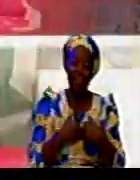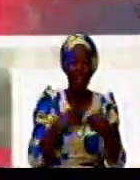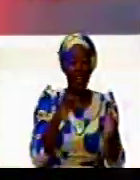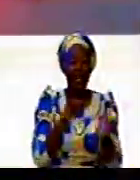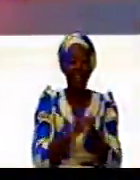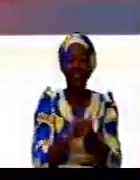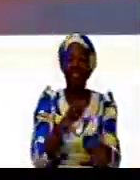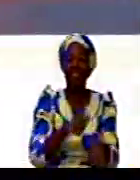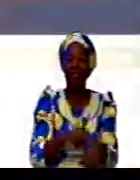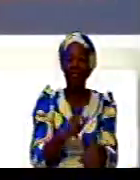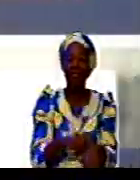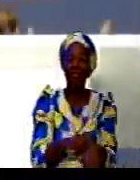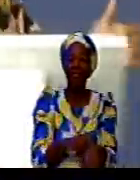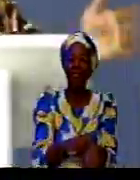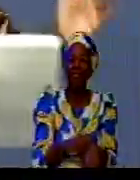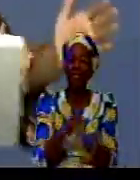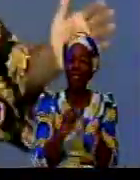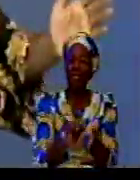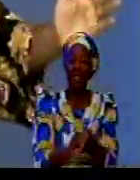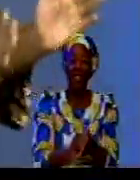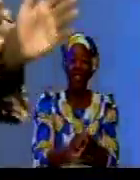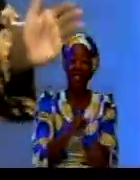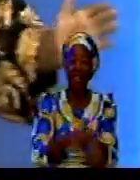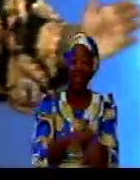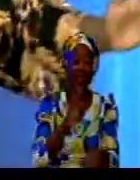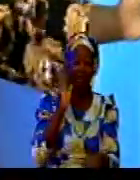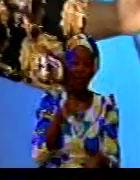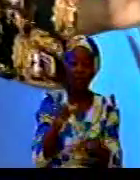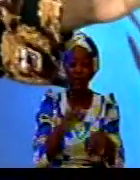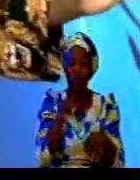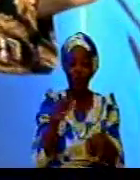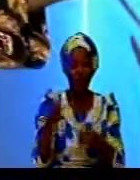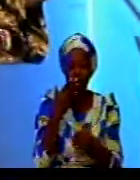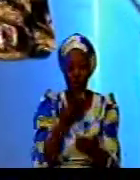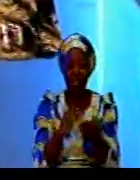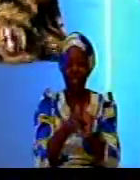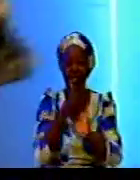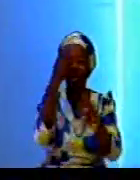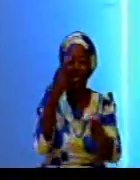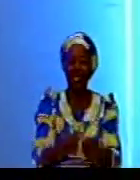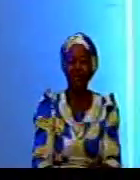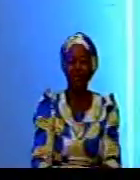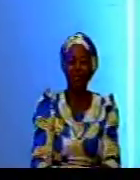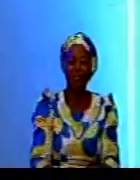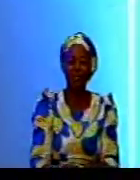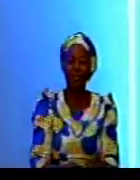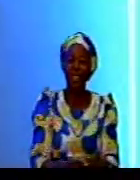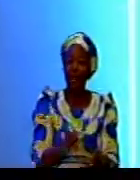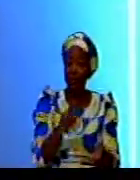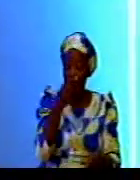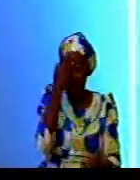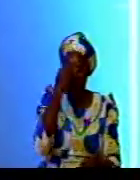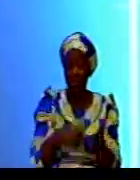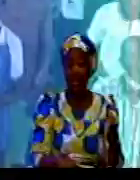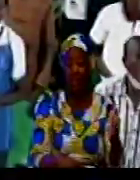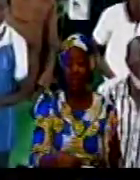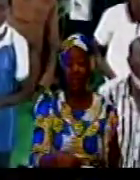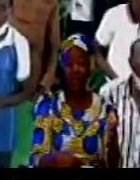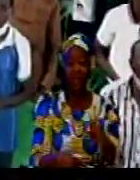That's the reason why we have that period. That period will do you